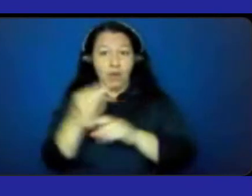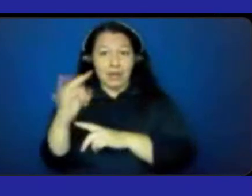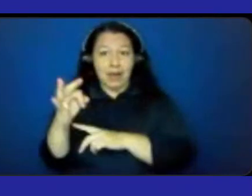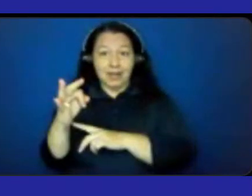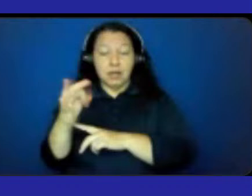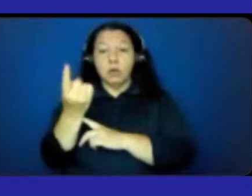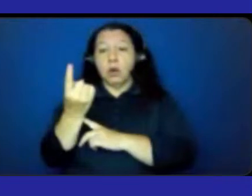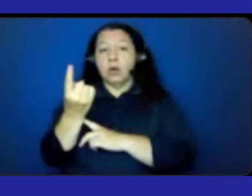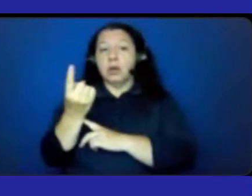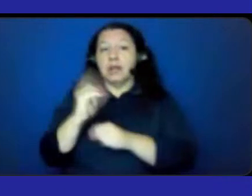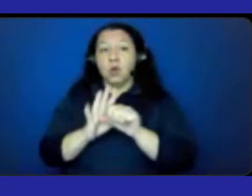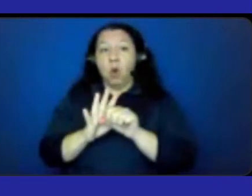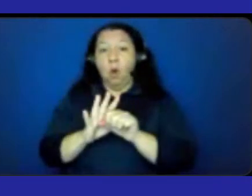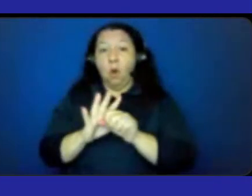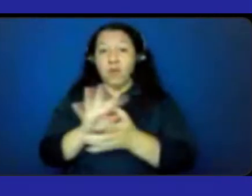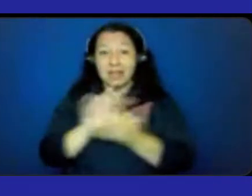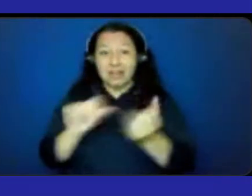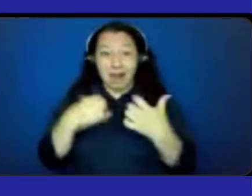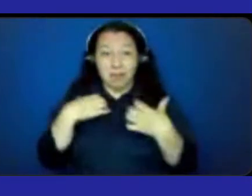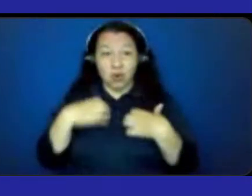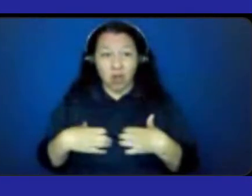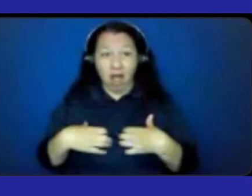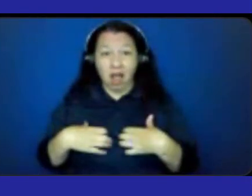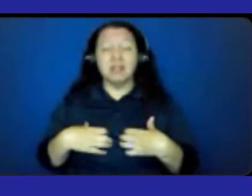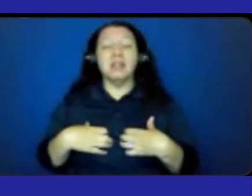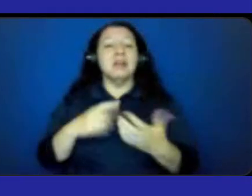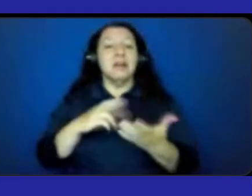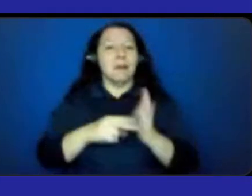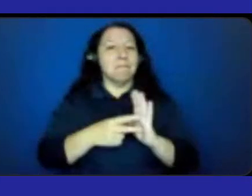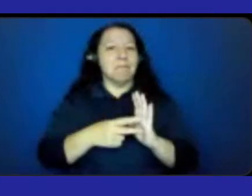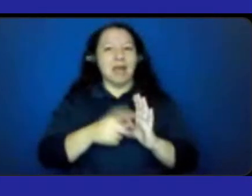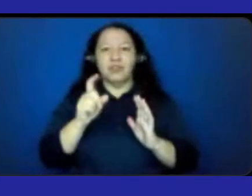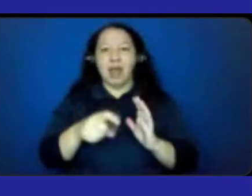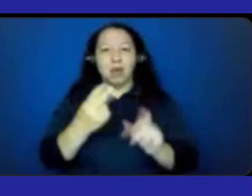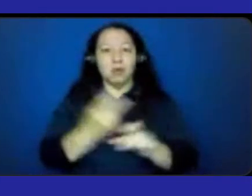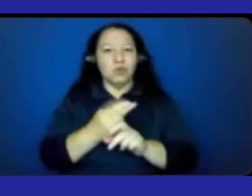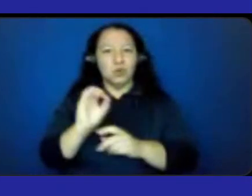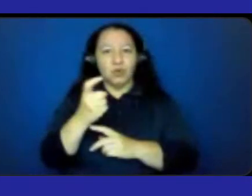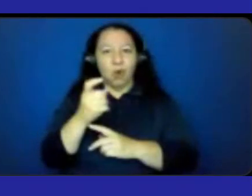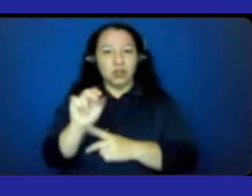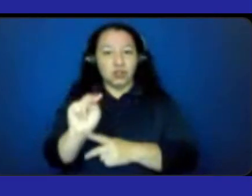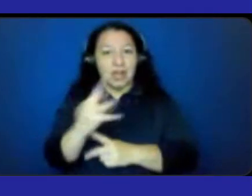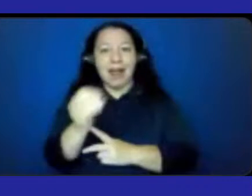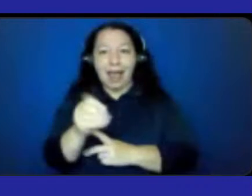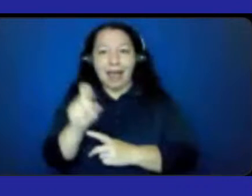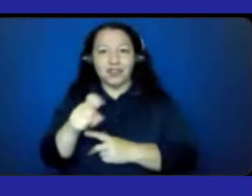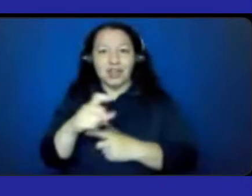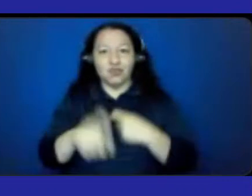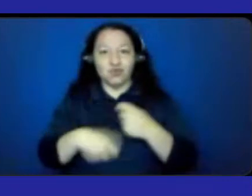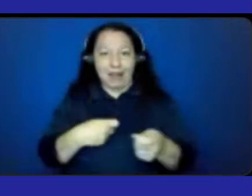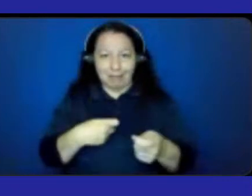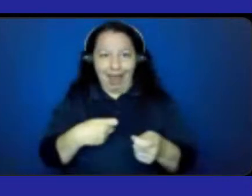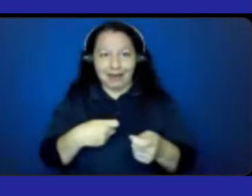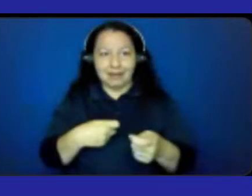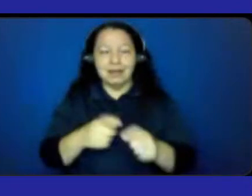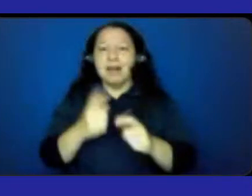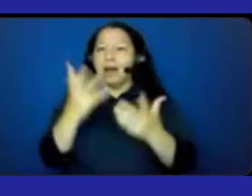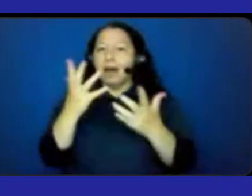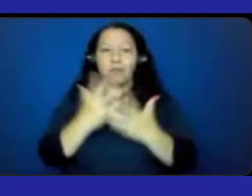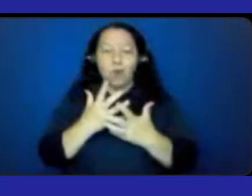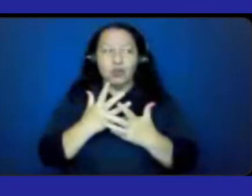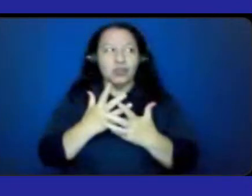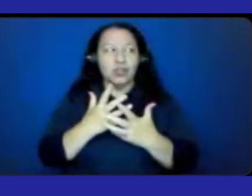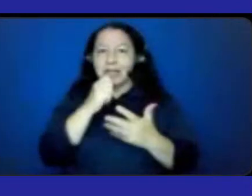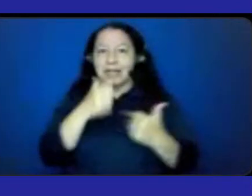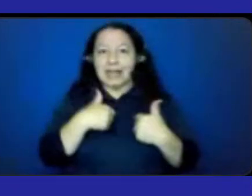lungs so badly she was on oxygen and was in need of a transplant. However, unfortunately, she lacked immigration status and had